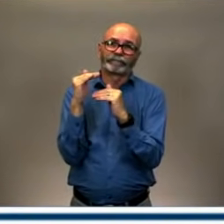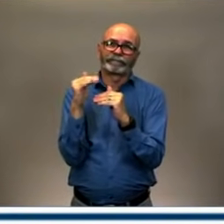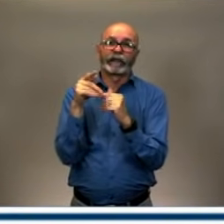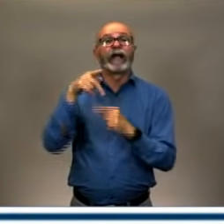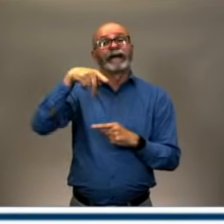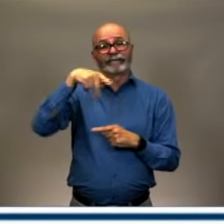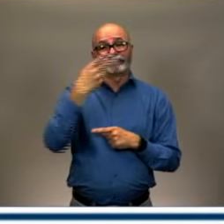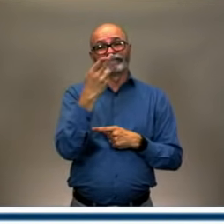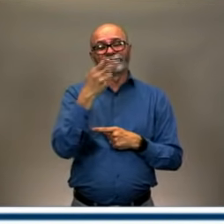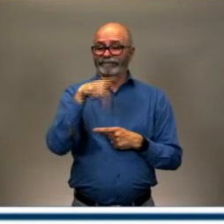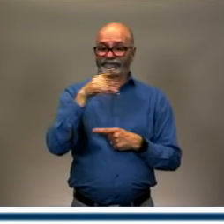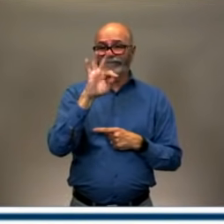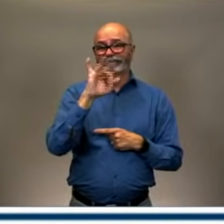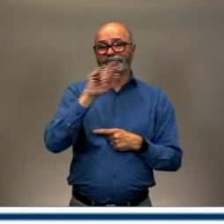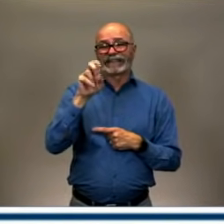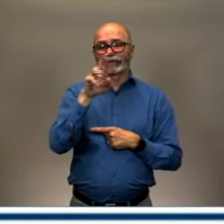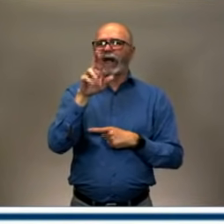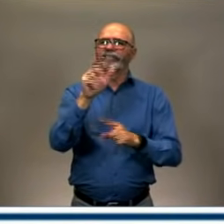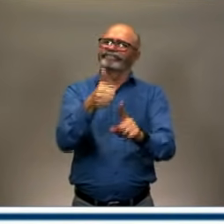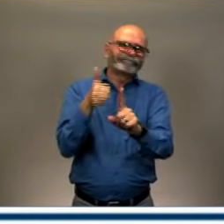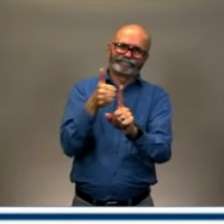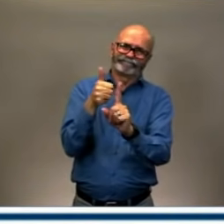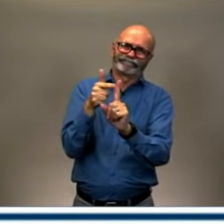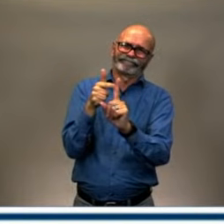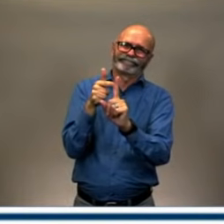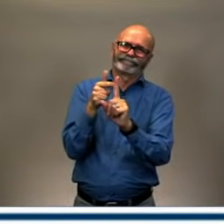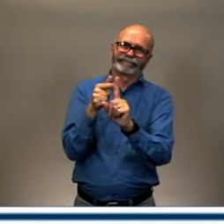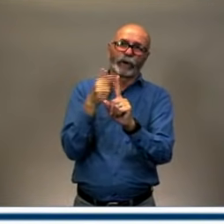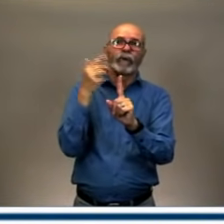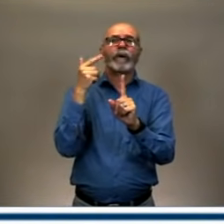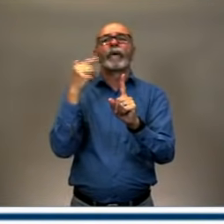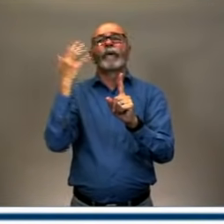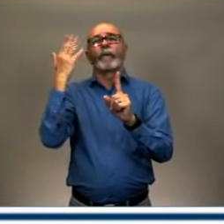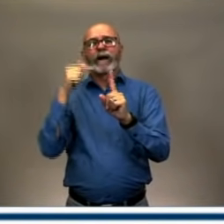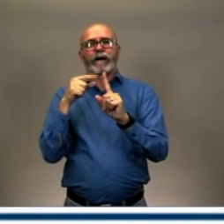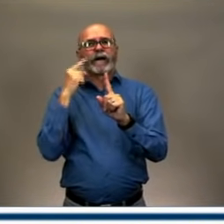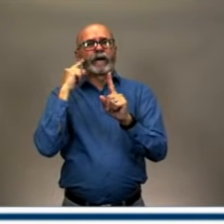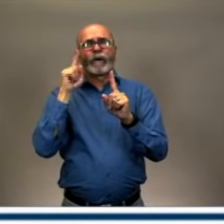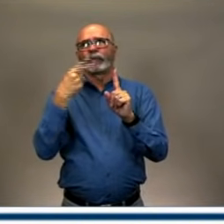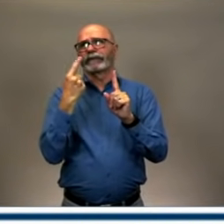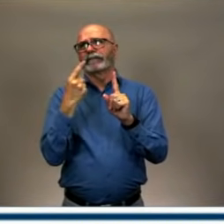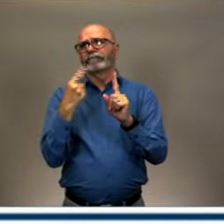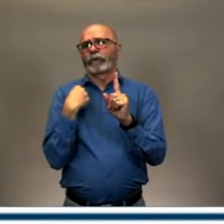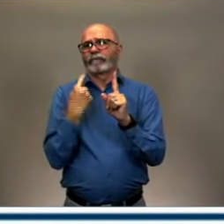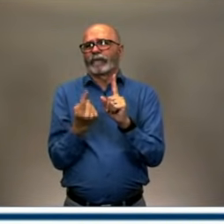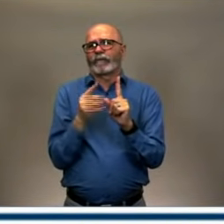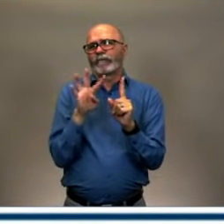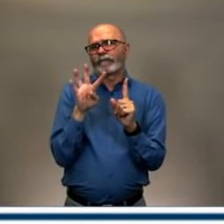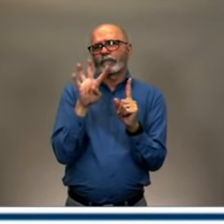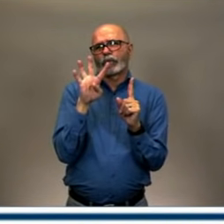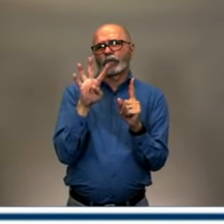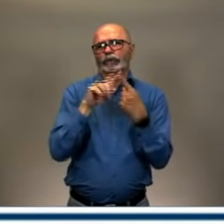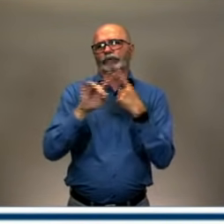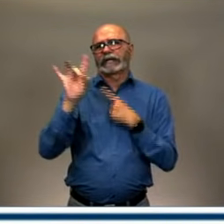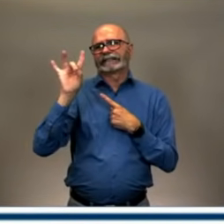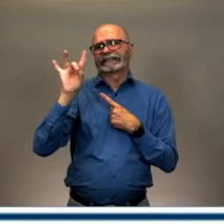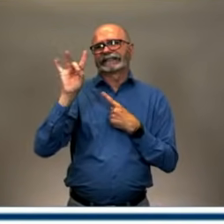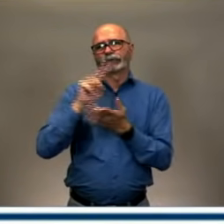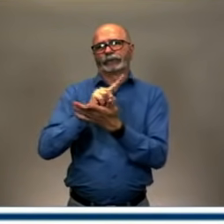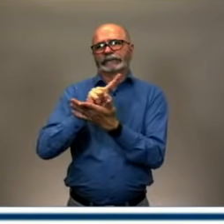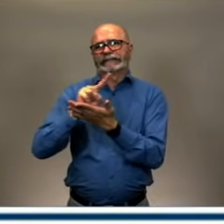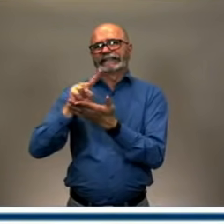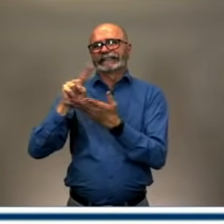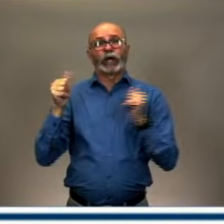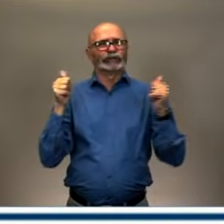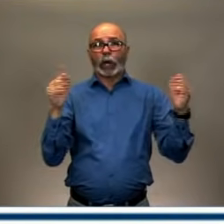effective, but we can only say it's effective for 4 to 8 weeks after you've gotten your second dose, simply because the clinical trials haven't gone on long